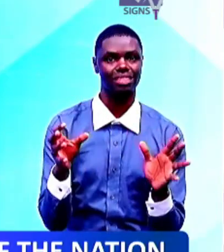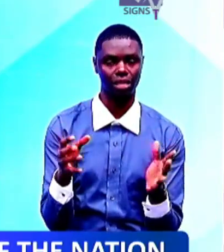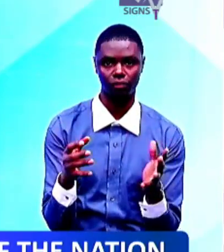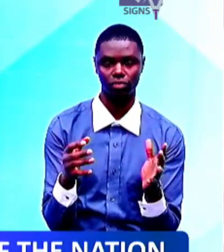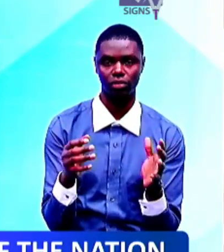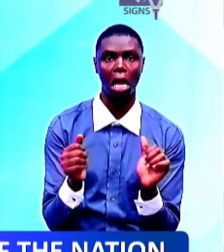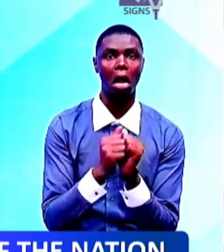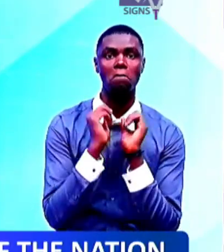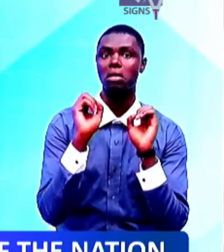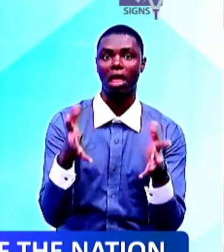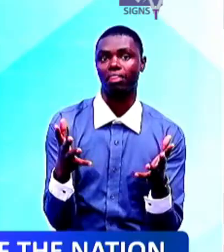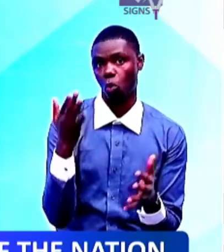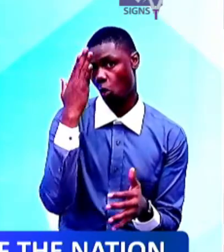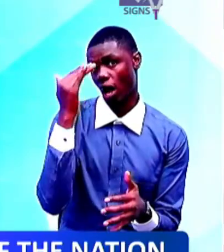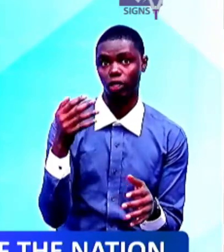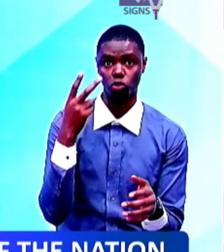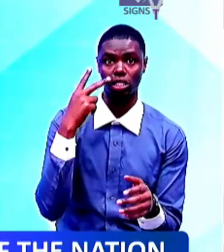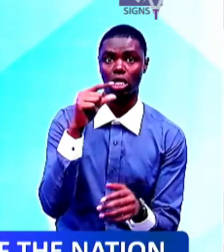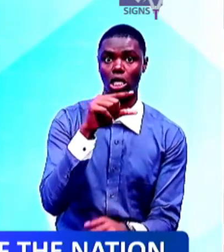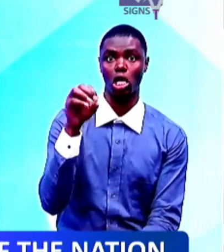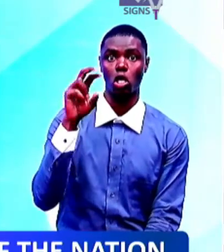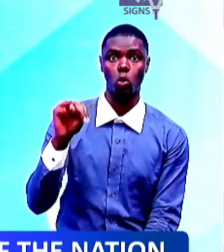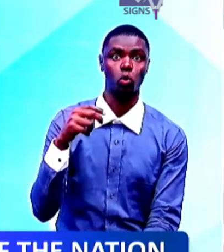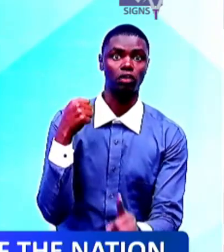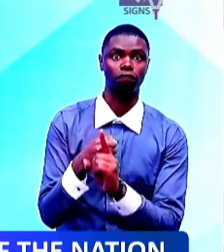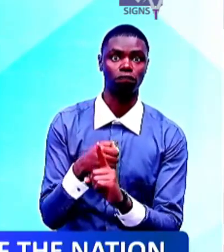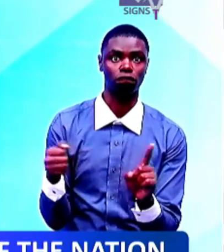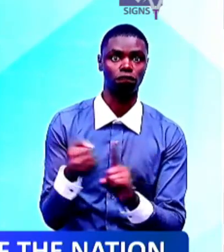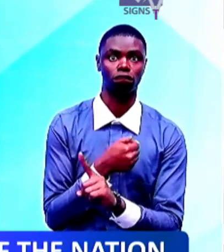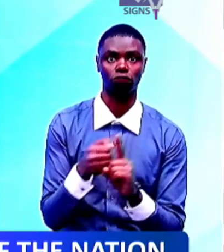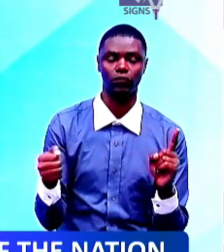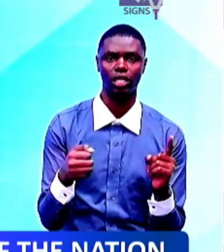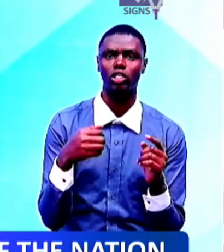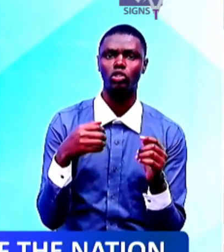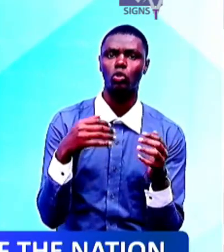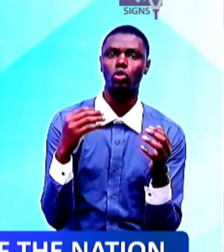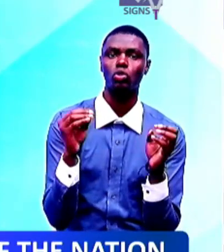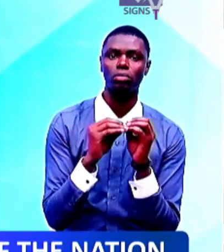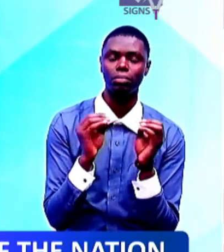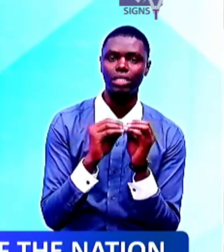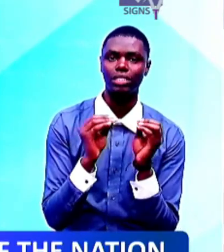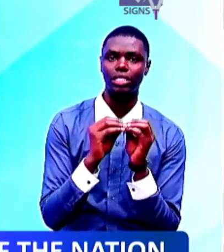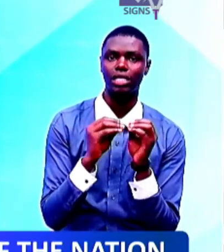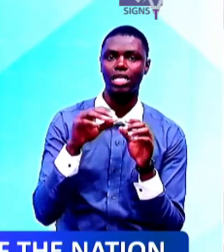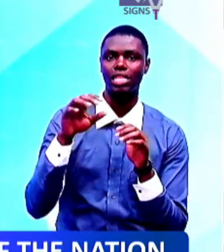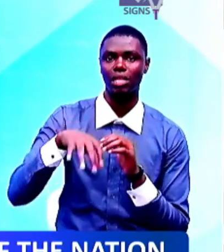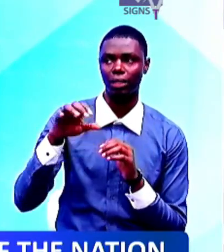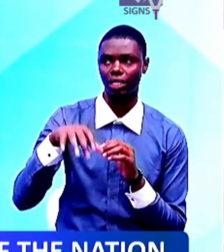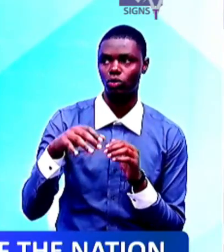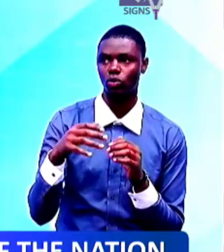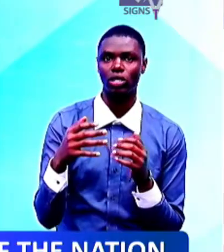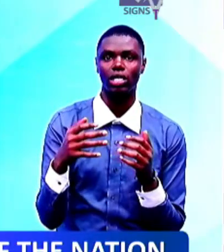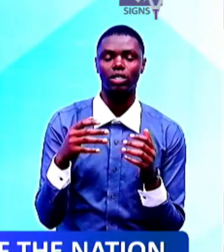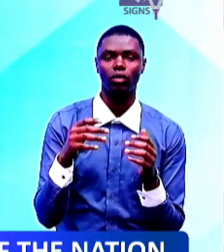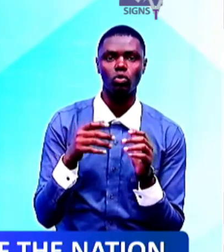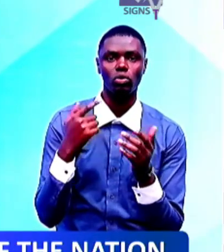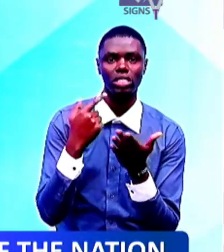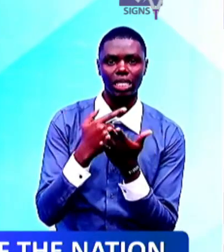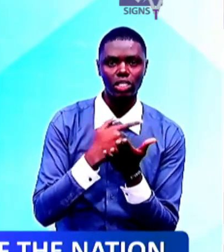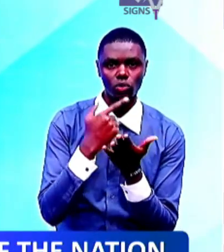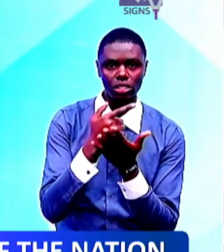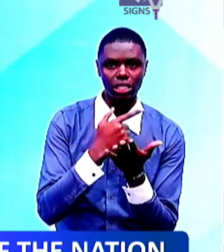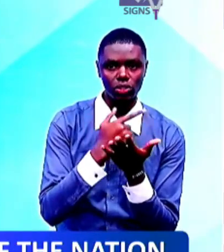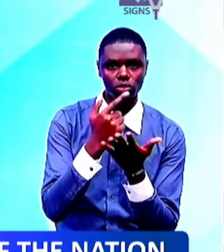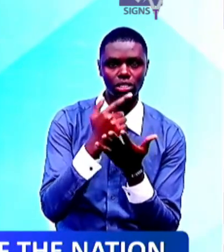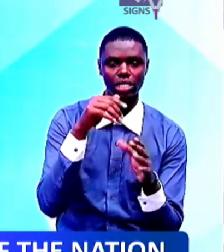because you would even meet in a matatu. Yeah. You discuss, mukifika thika, kila mtu anatoka kwenda zake when the meeting is done